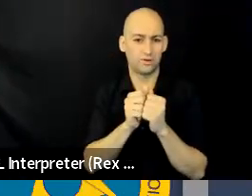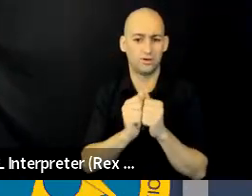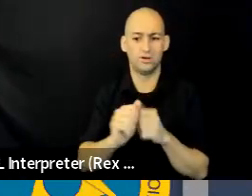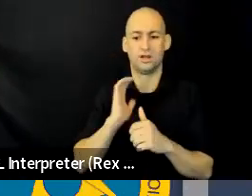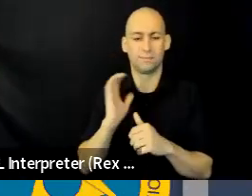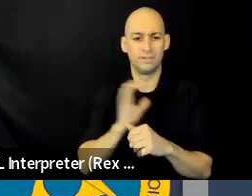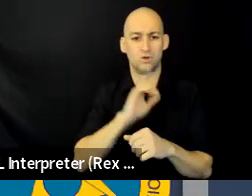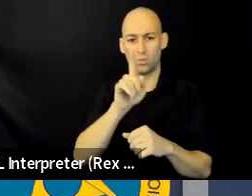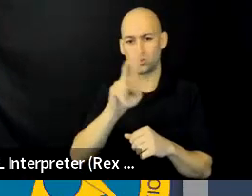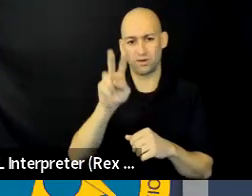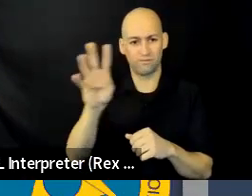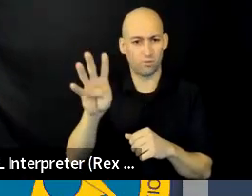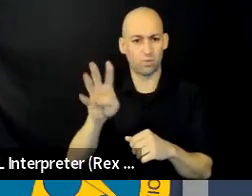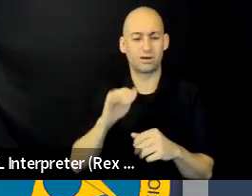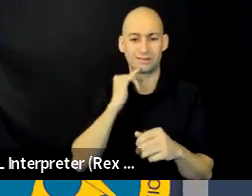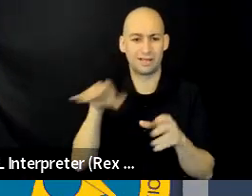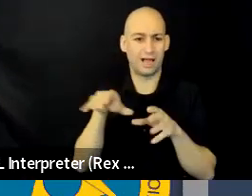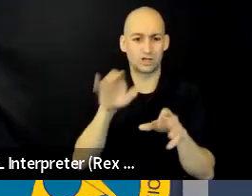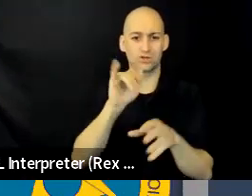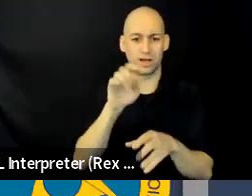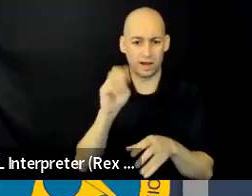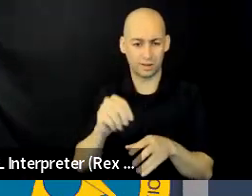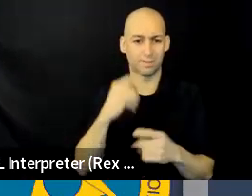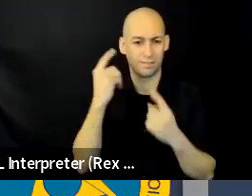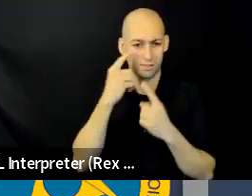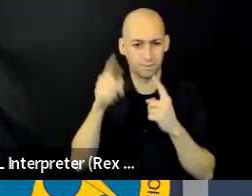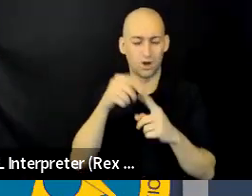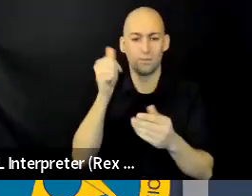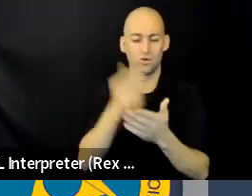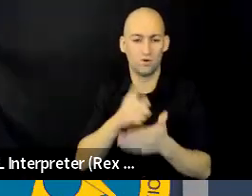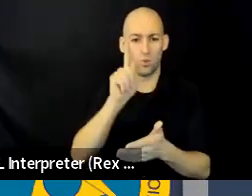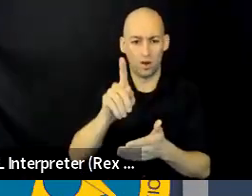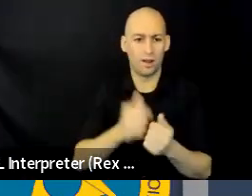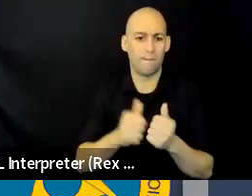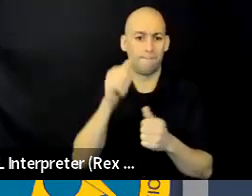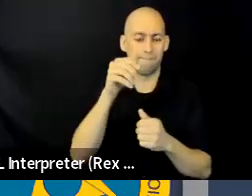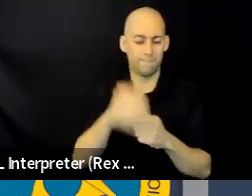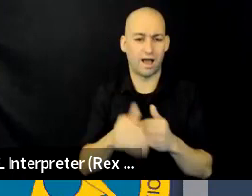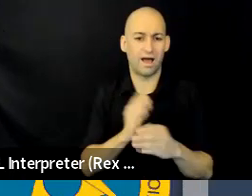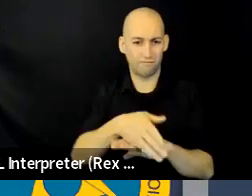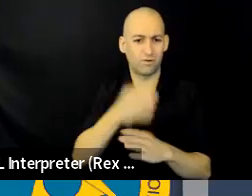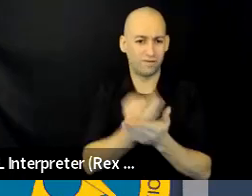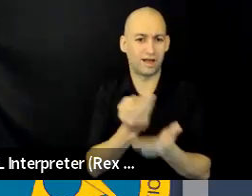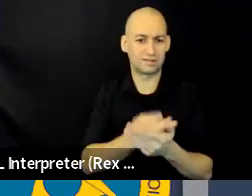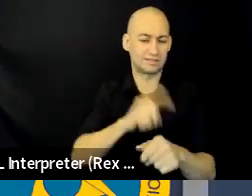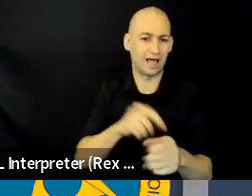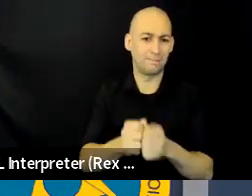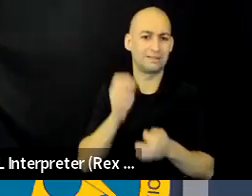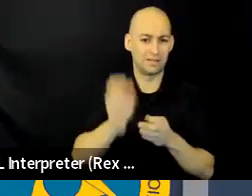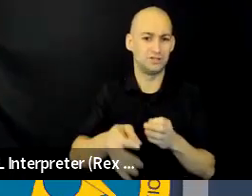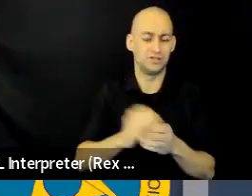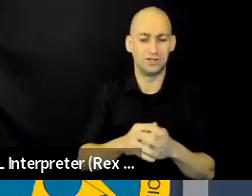Commissioners, tab 124 is an action item to consider approval for one post-fact time extension to extend the period of project